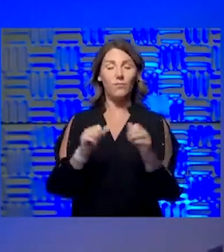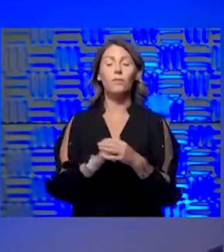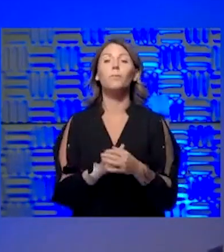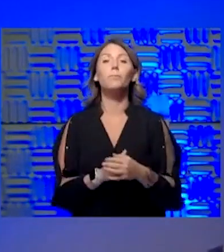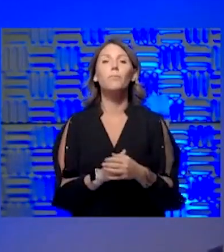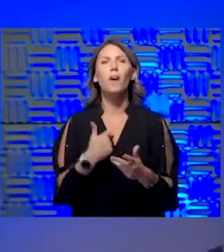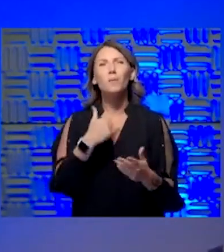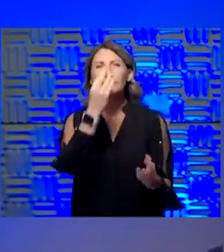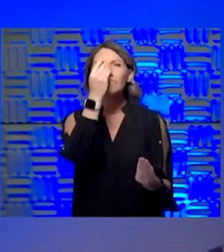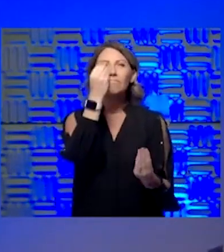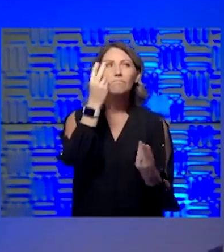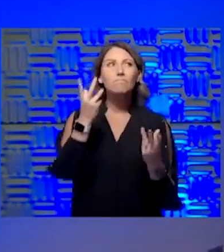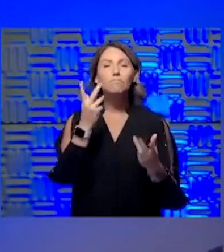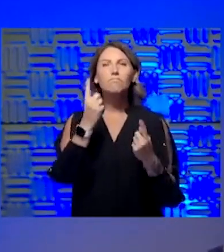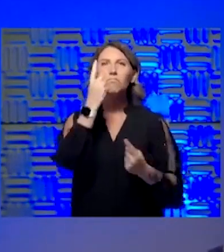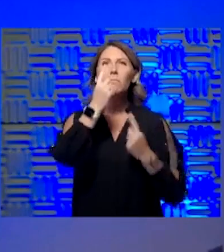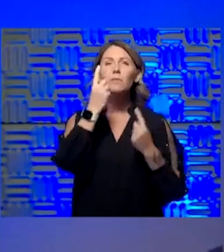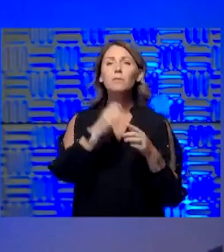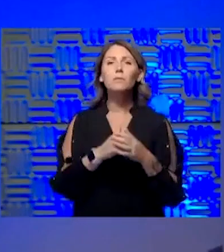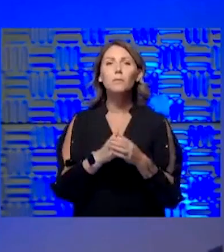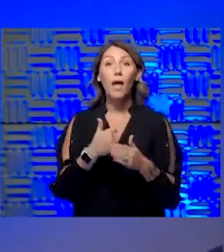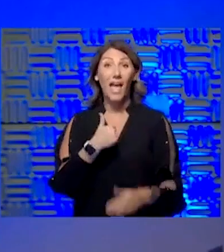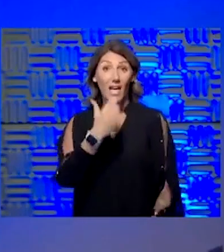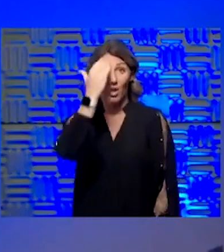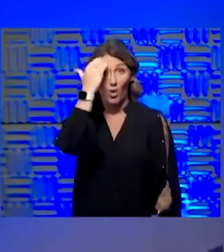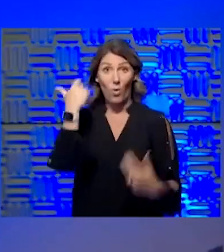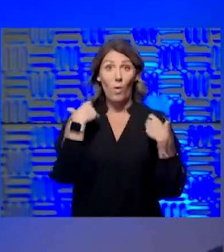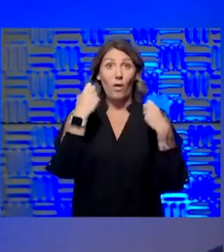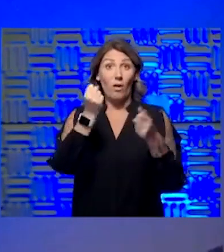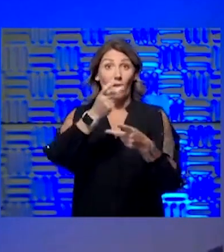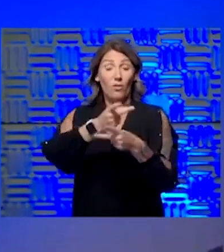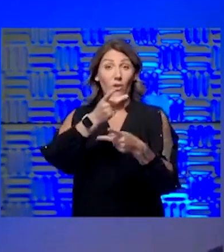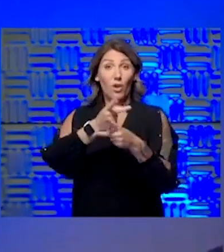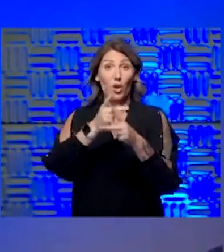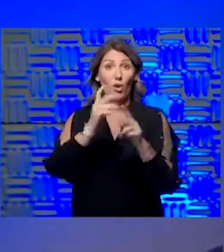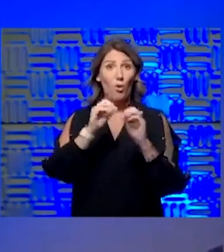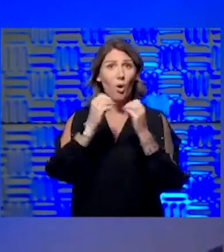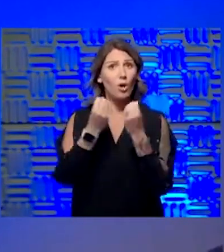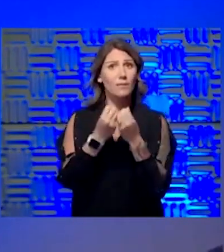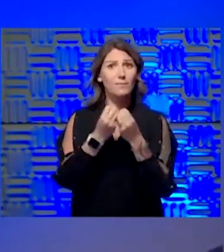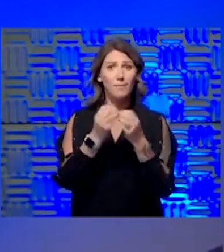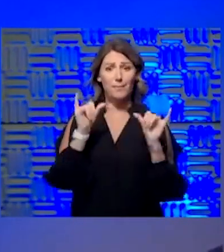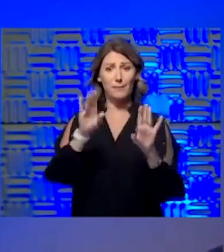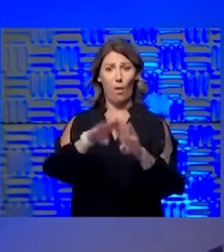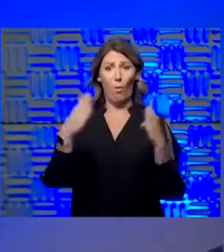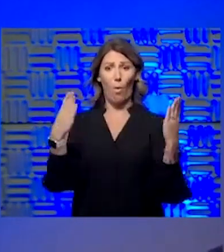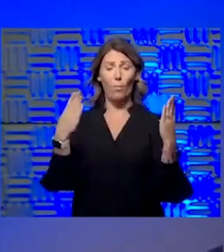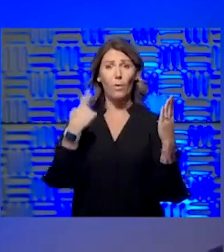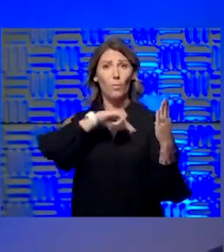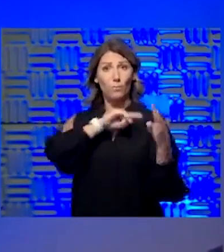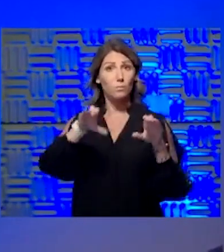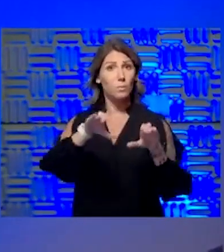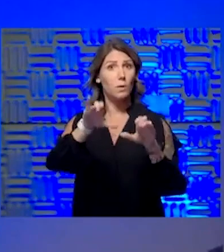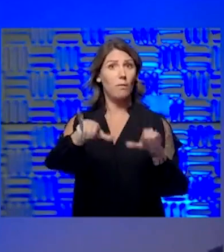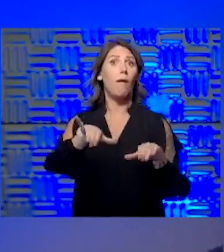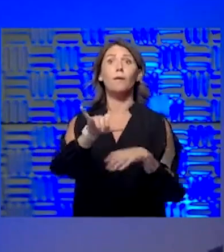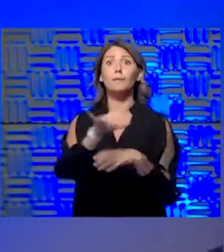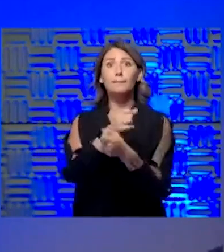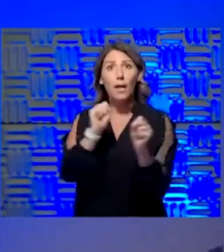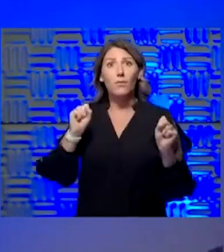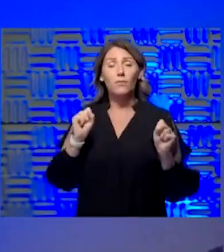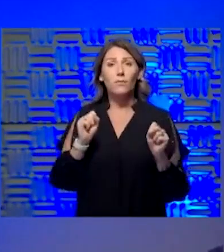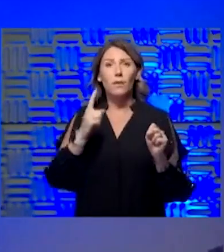about this, and what I know is that healthcare organizations have remained open. And we've done that in a safe and thoughtful way. And I was looking